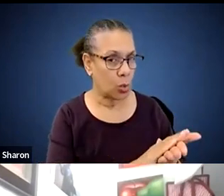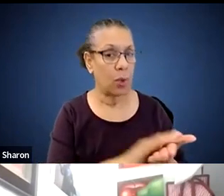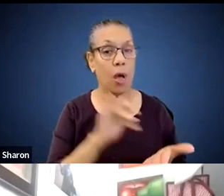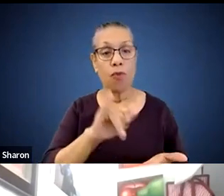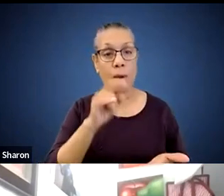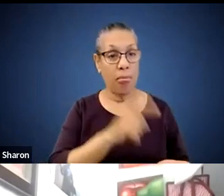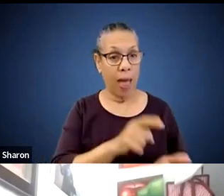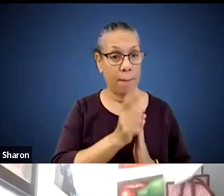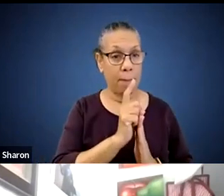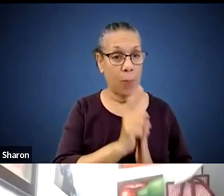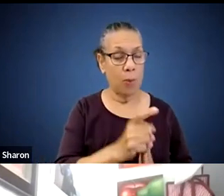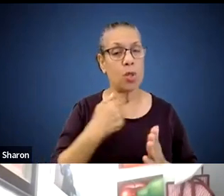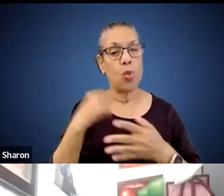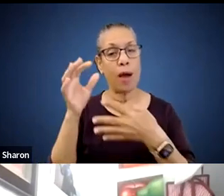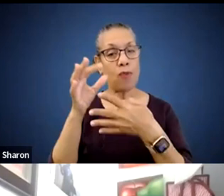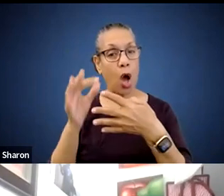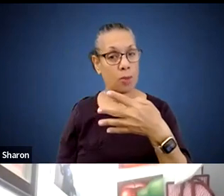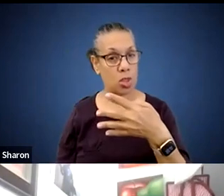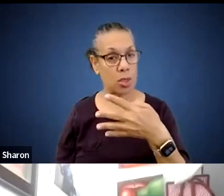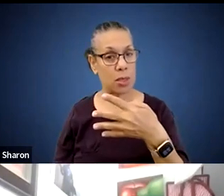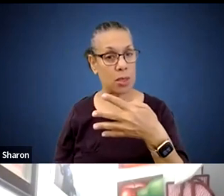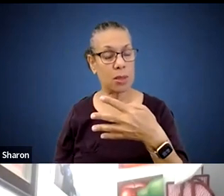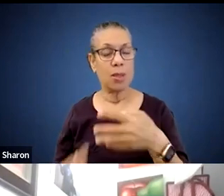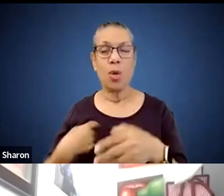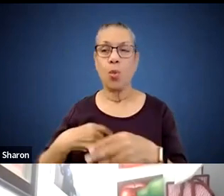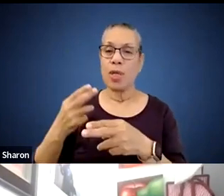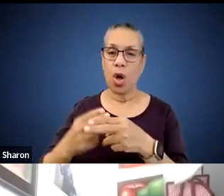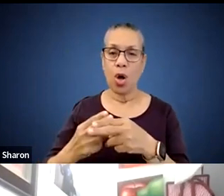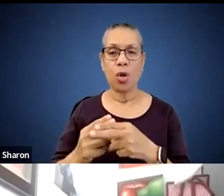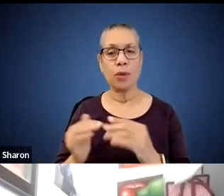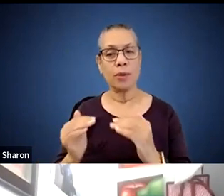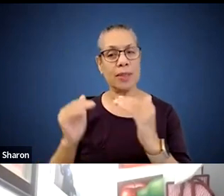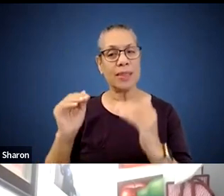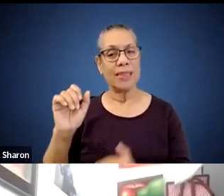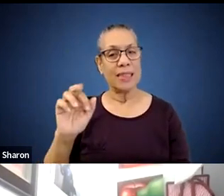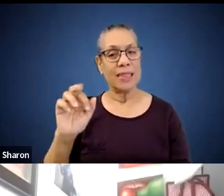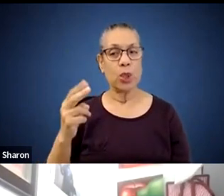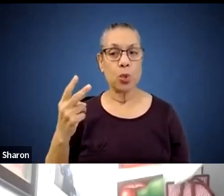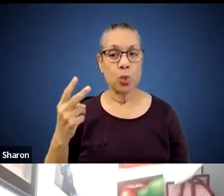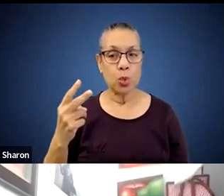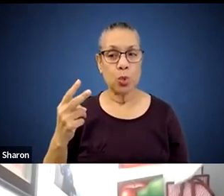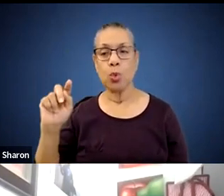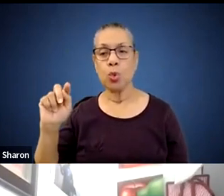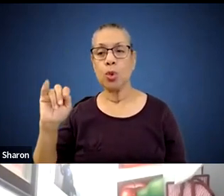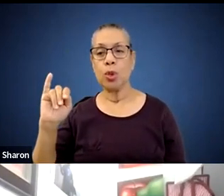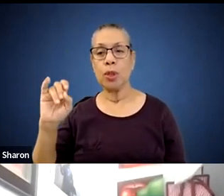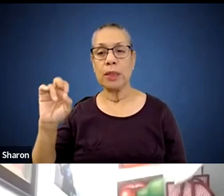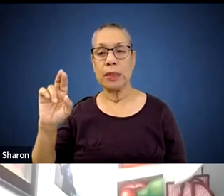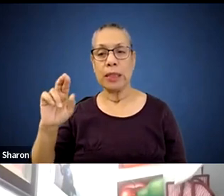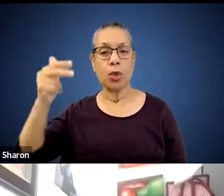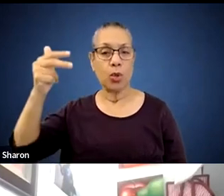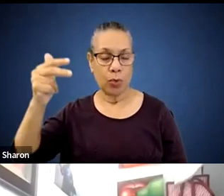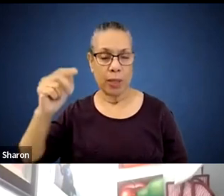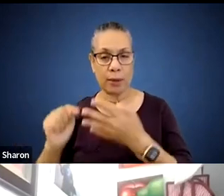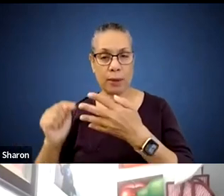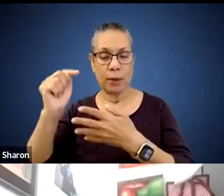it needs to be kind of a menu of options which you know we kind of call the tier two and the tier three supports to figure that out I think what makes the